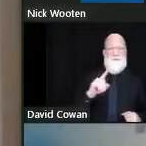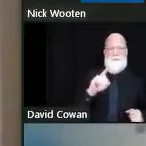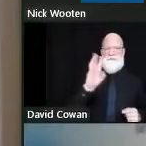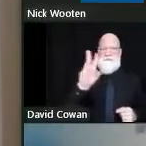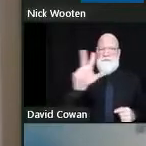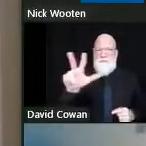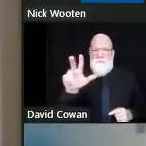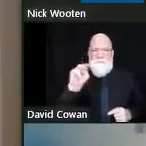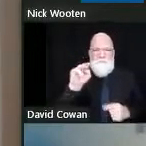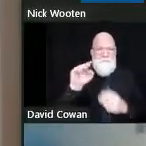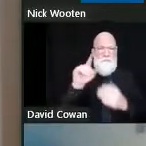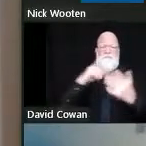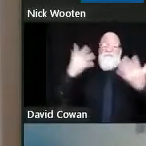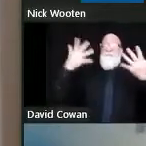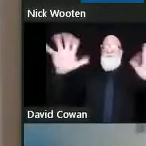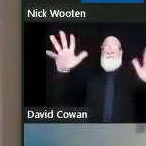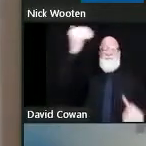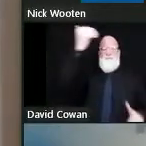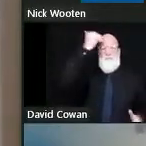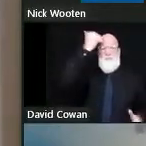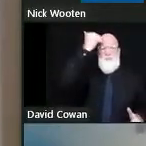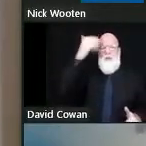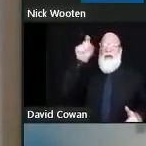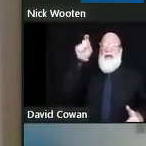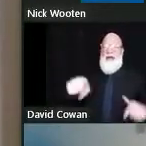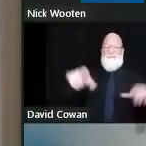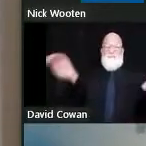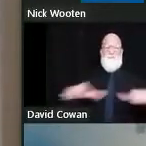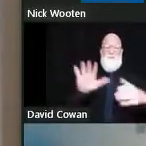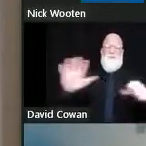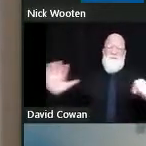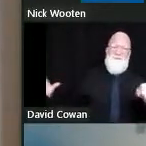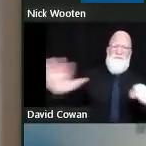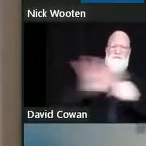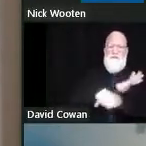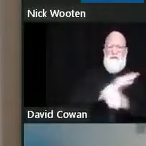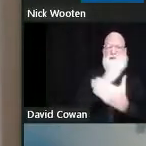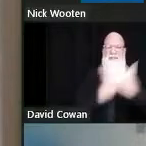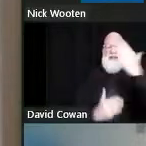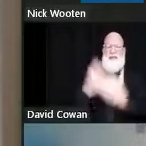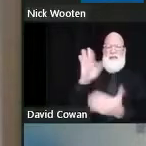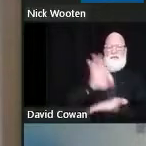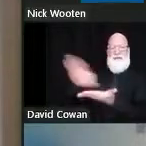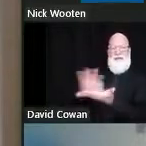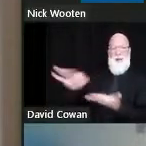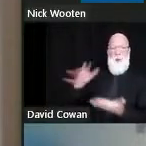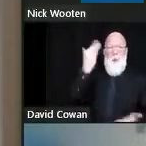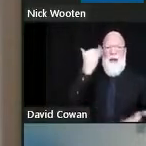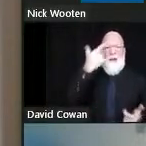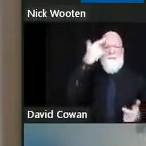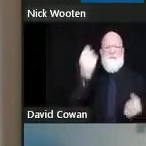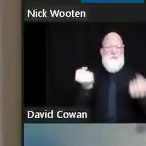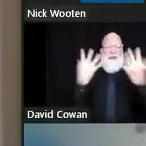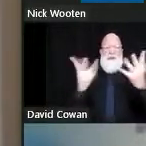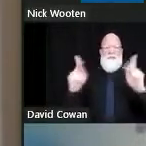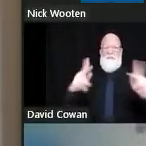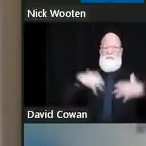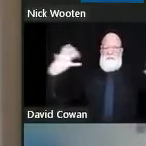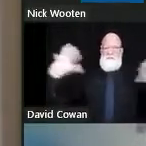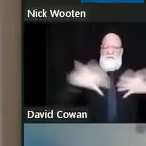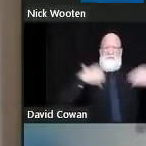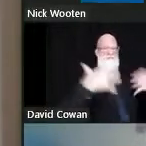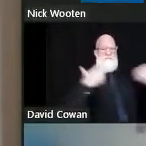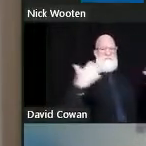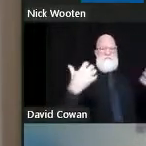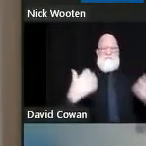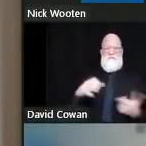this path but this was the best way because if you remember correctly there were people out there saying the Dominion machines didn't count right they flipped votes